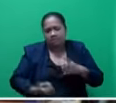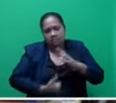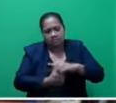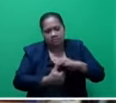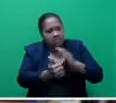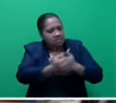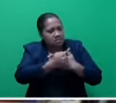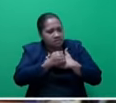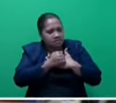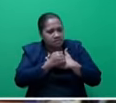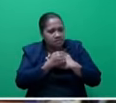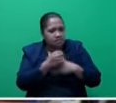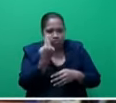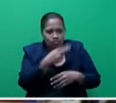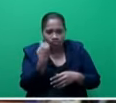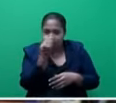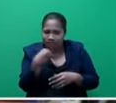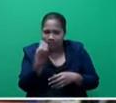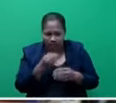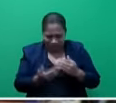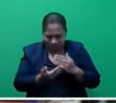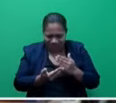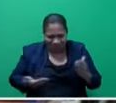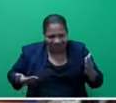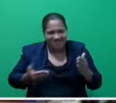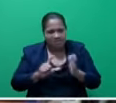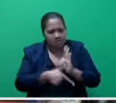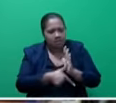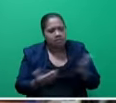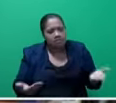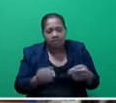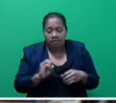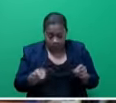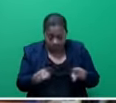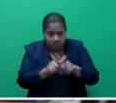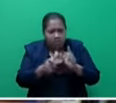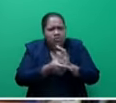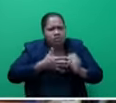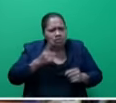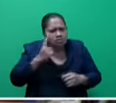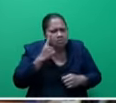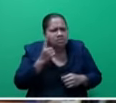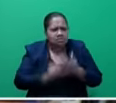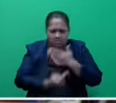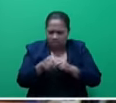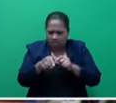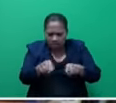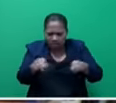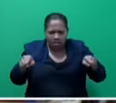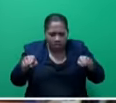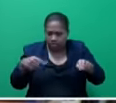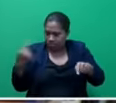and nutritious food during these challenging times. At the same time, we would like to see that those households most affected by